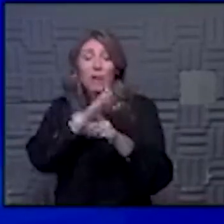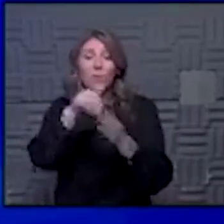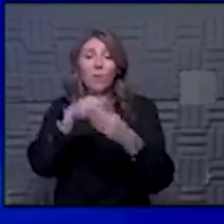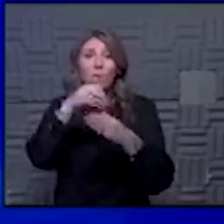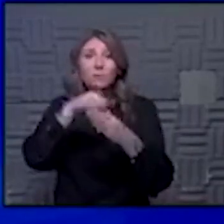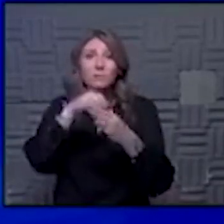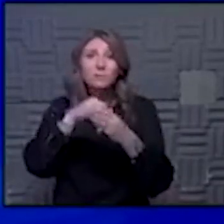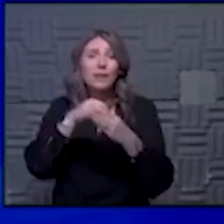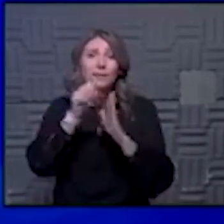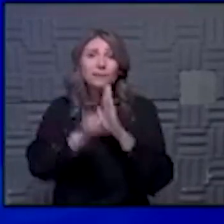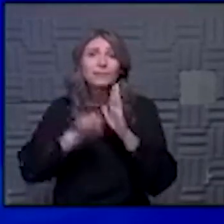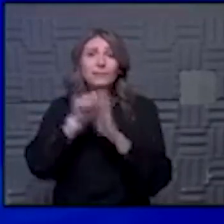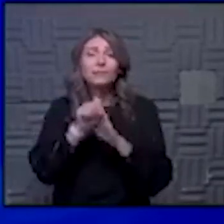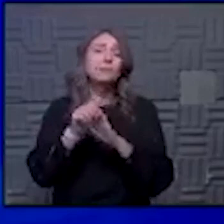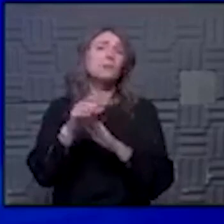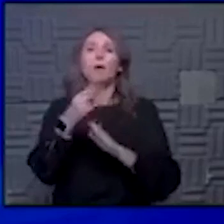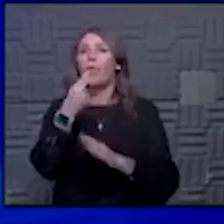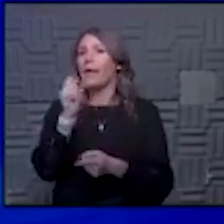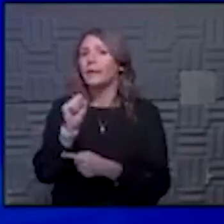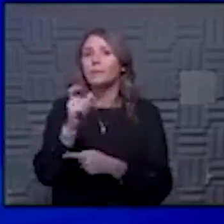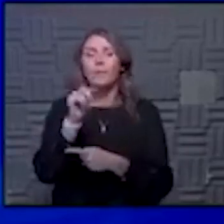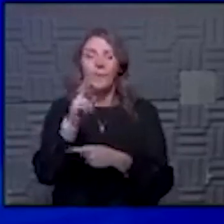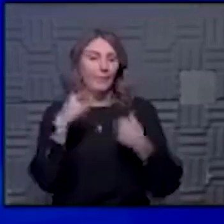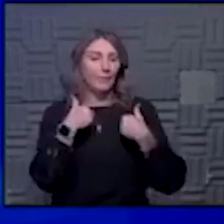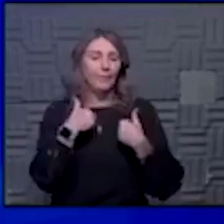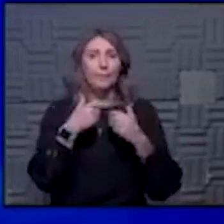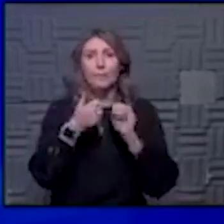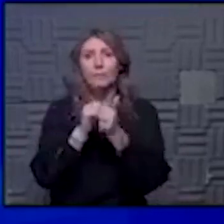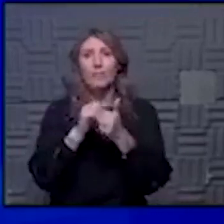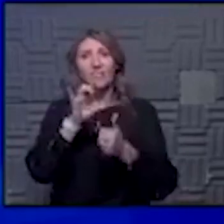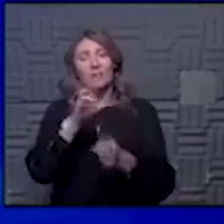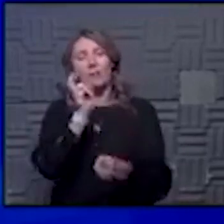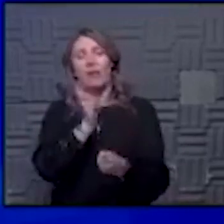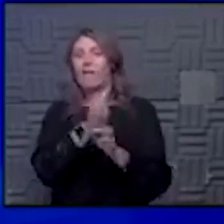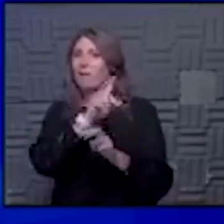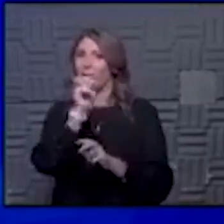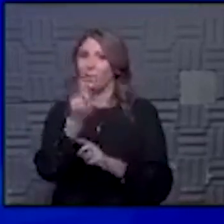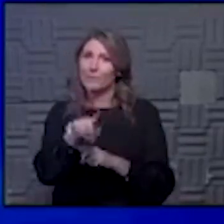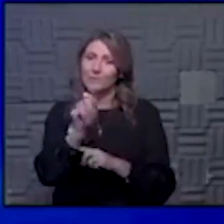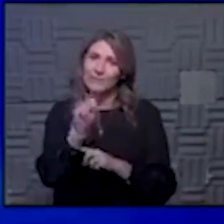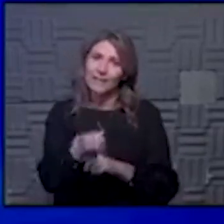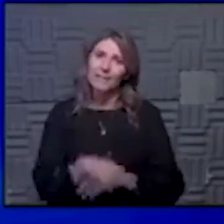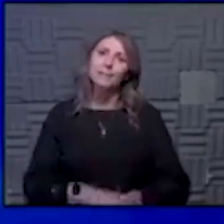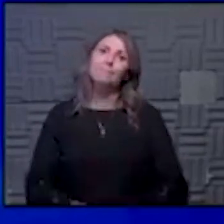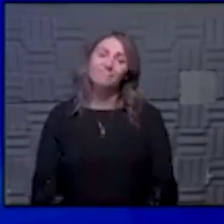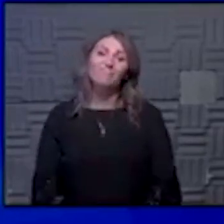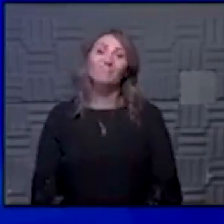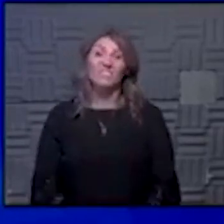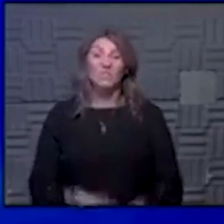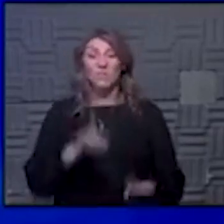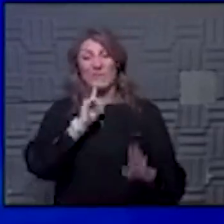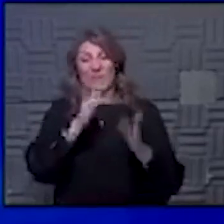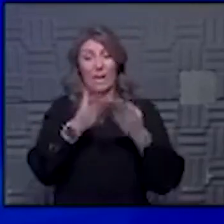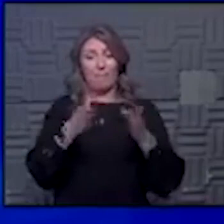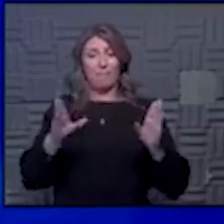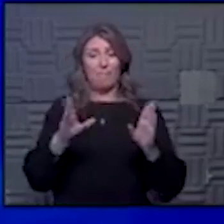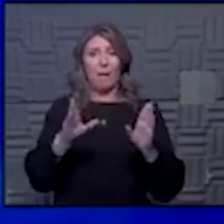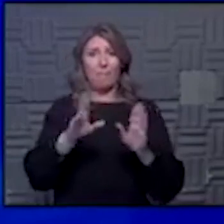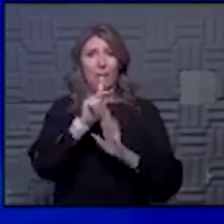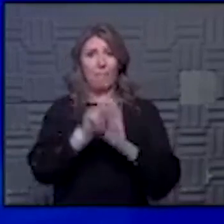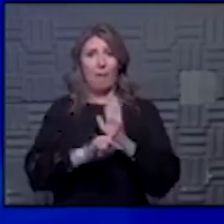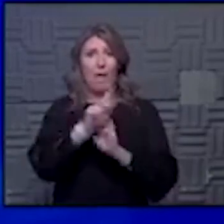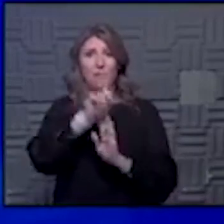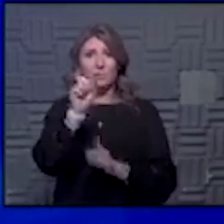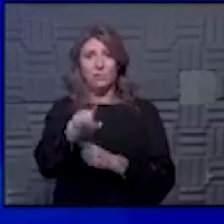season of all high school and youth sports, I think that's a hard question, and I think that it's a public policy question. The reason it's a